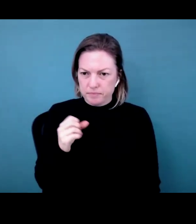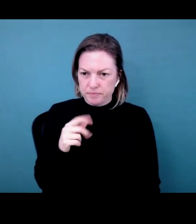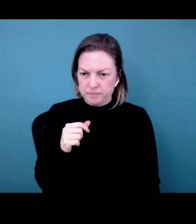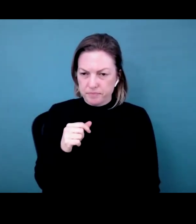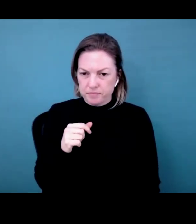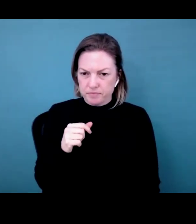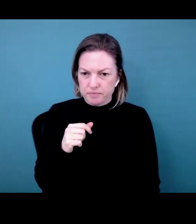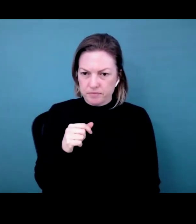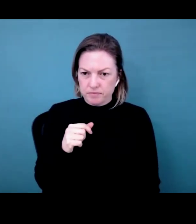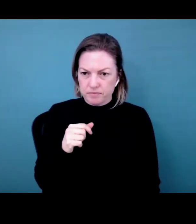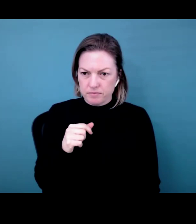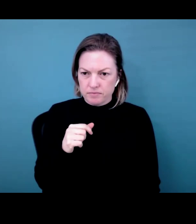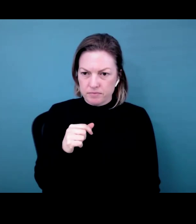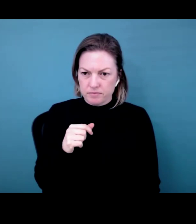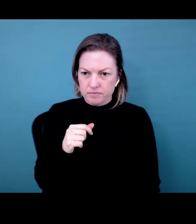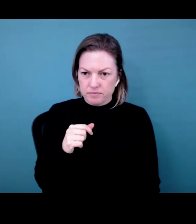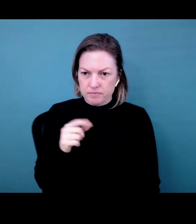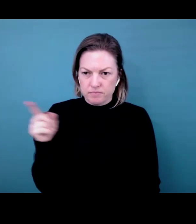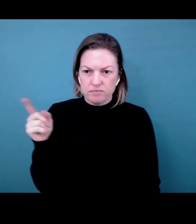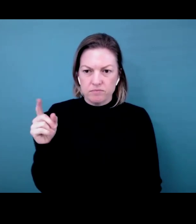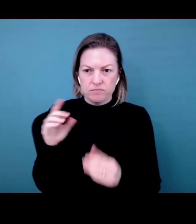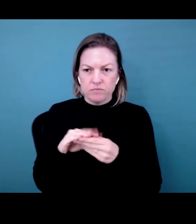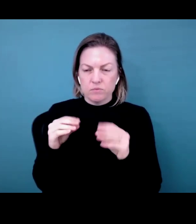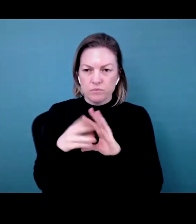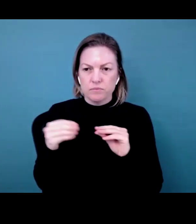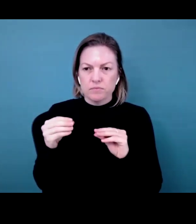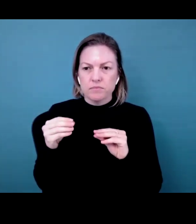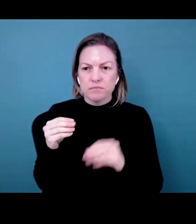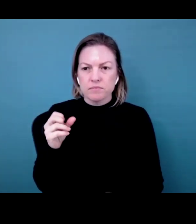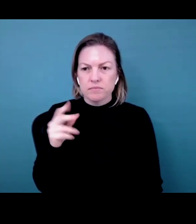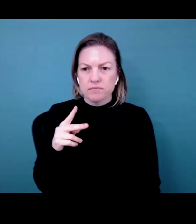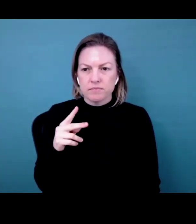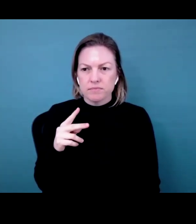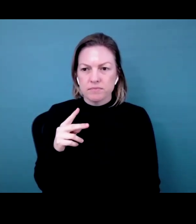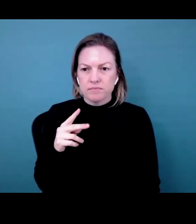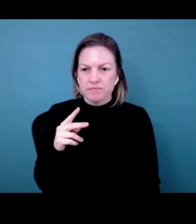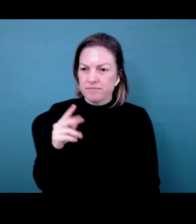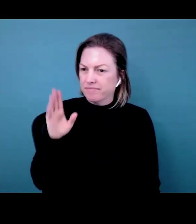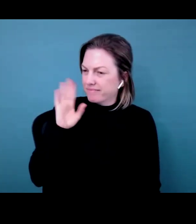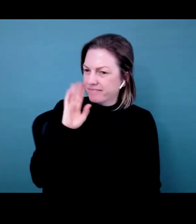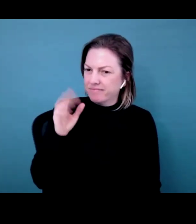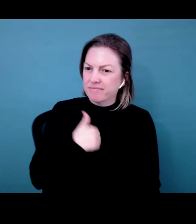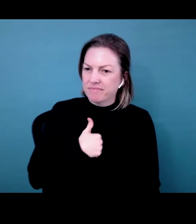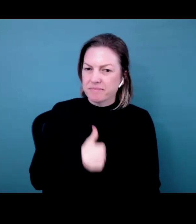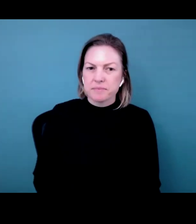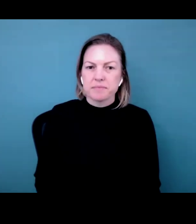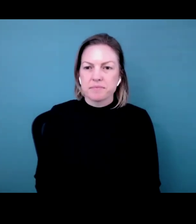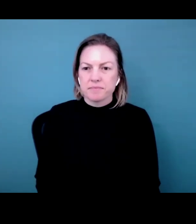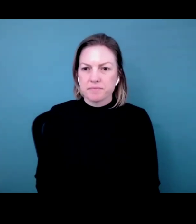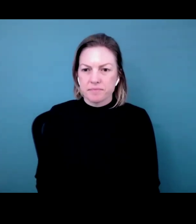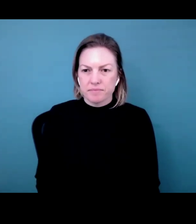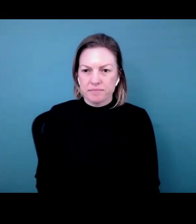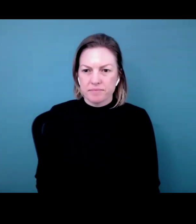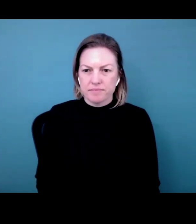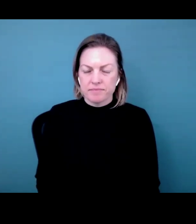that. They're doing a story. Excuse me. I just want to. Hello. Sorry. I'm just going to show